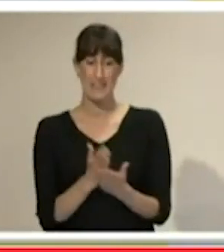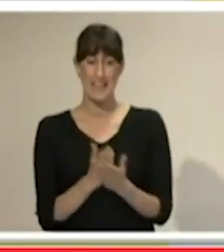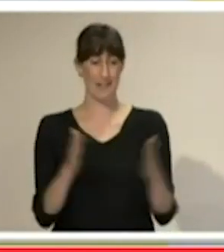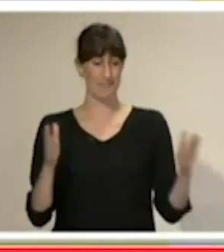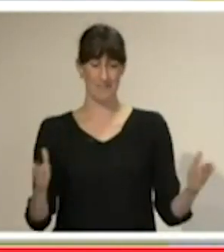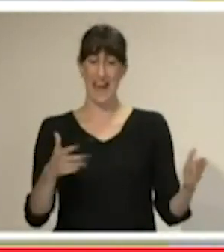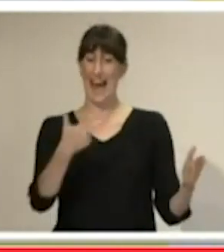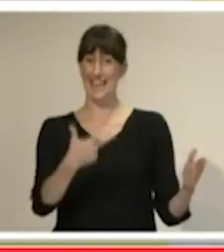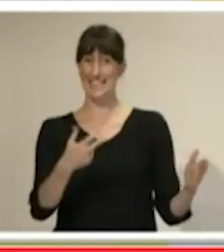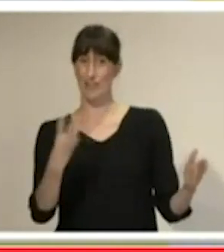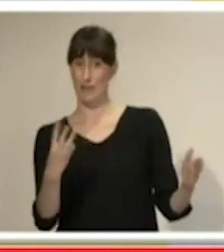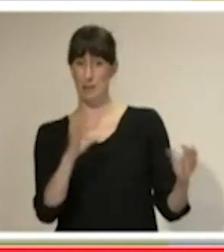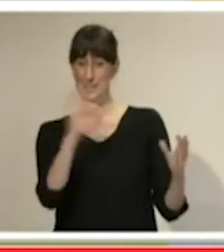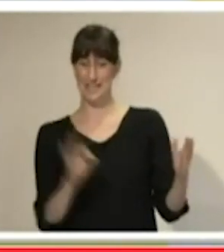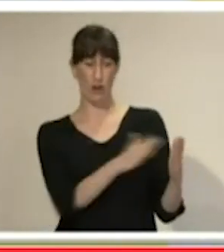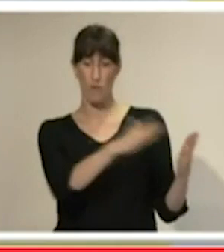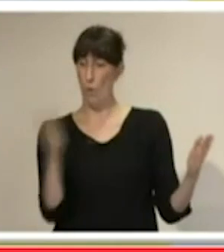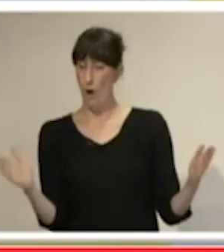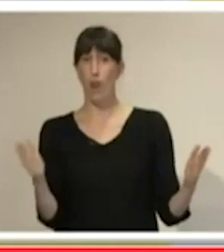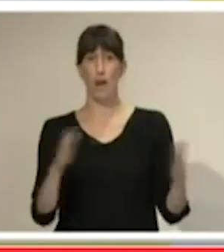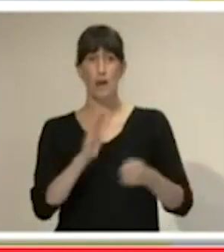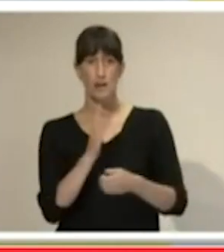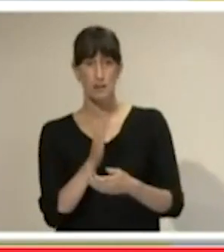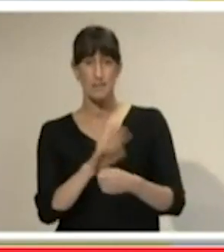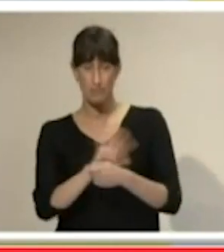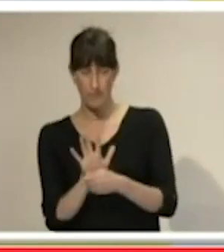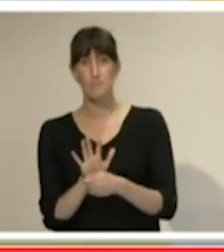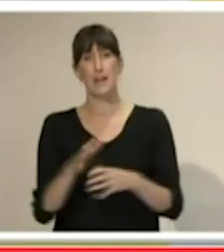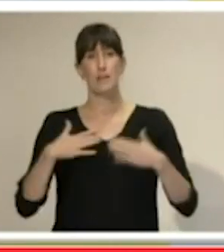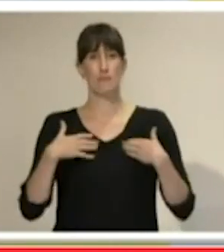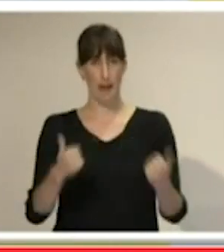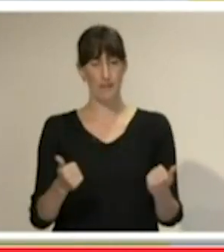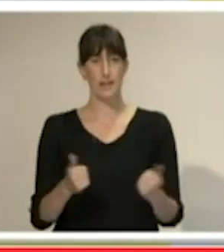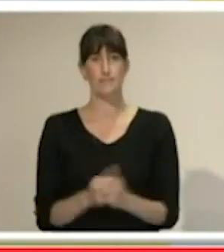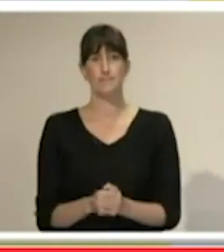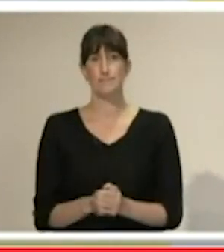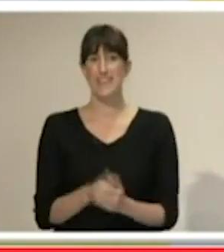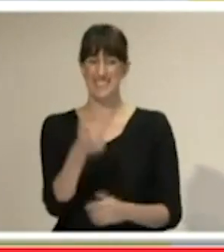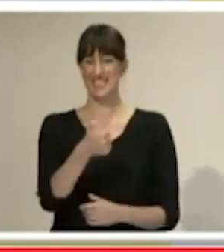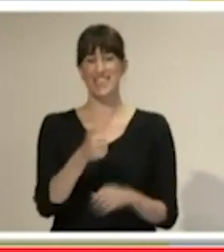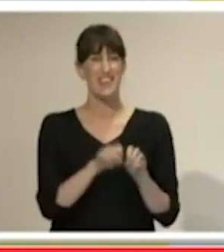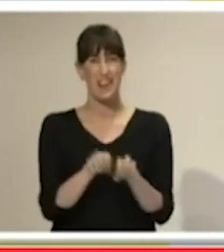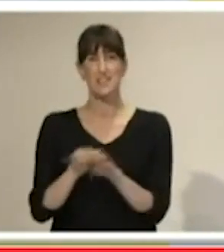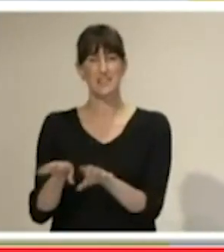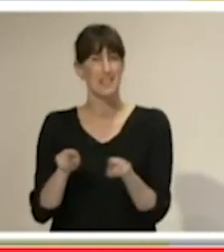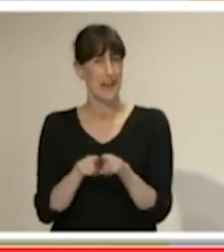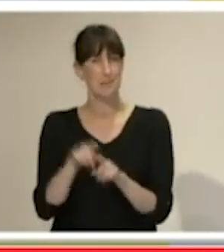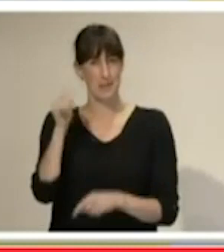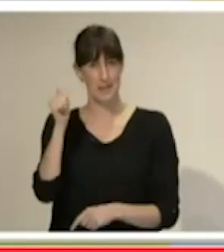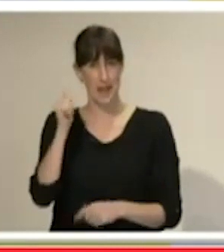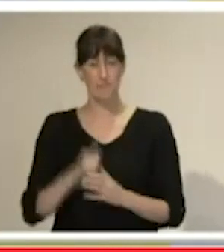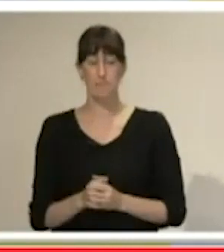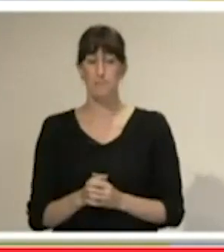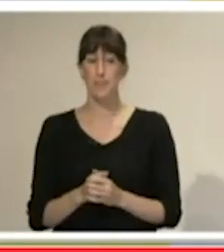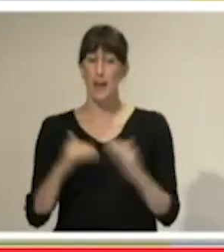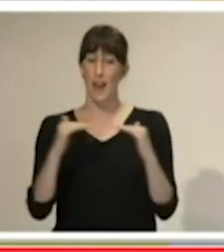cases. There remain 16 significant clusters, no change from yesterday. A couple of words from me about Alert Level